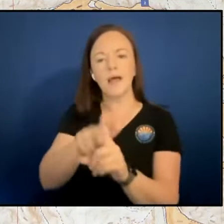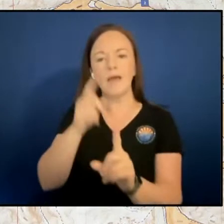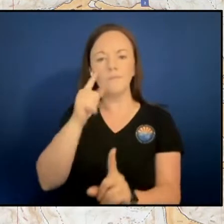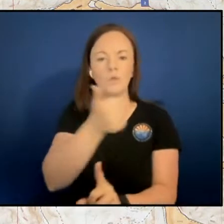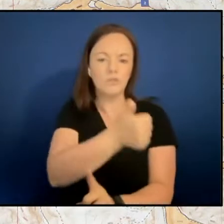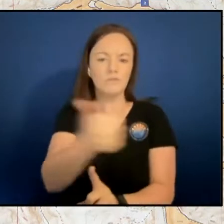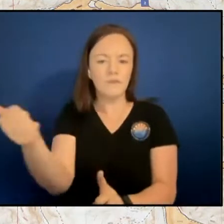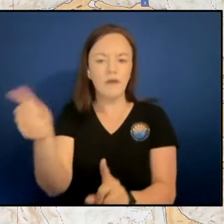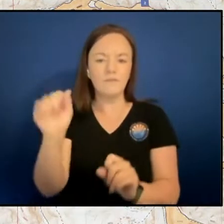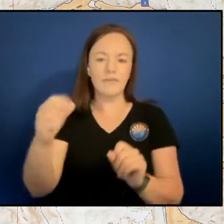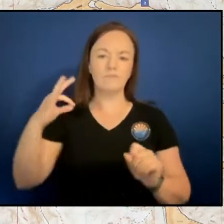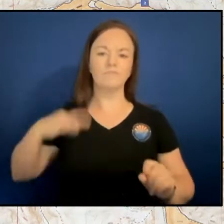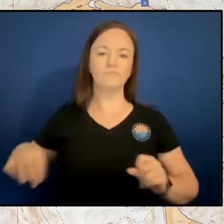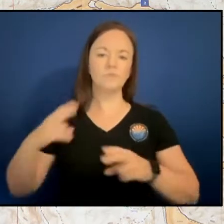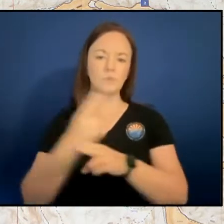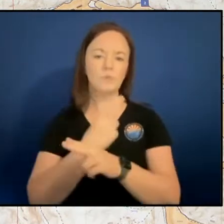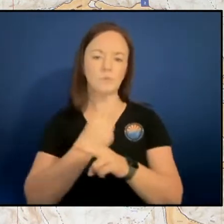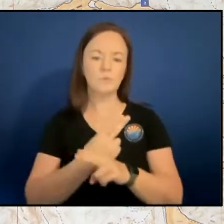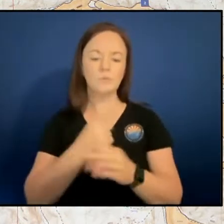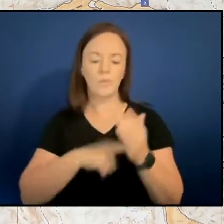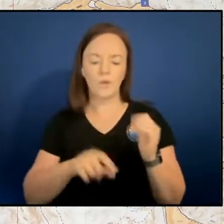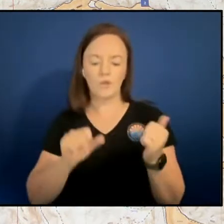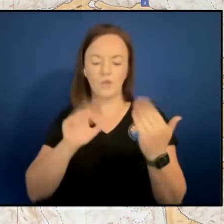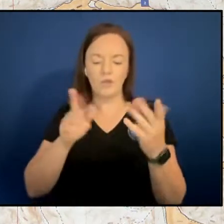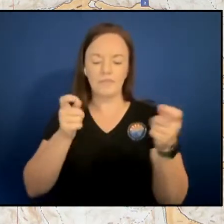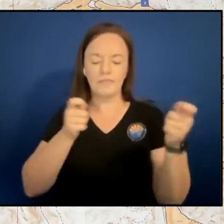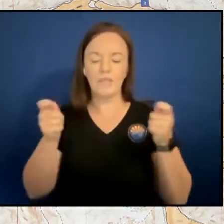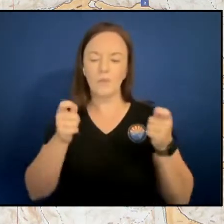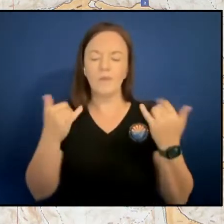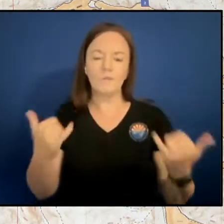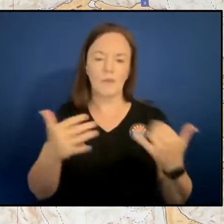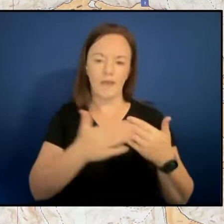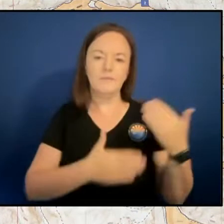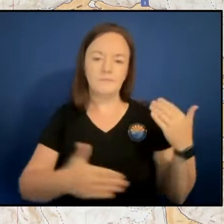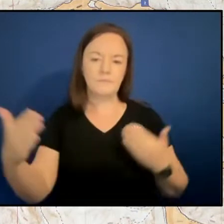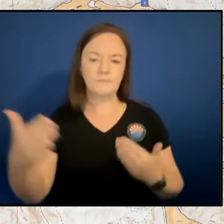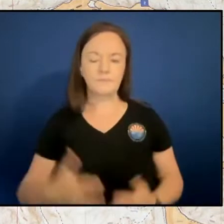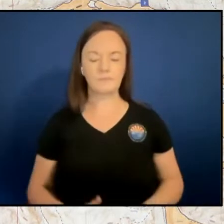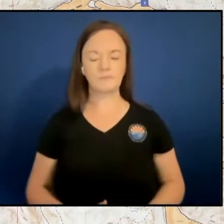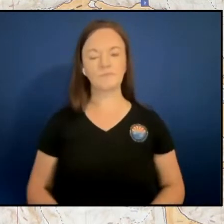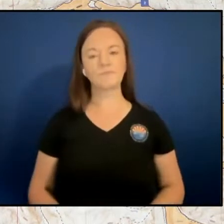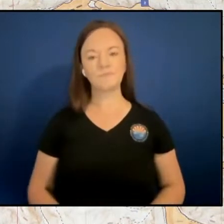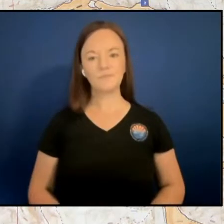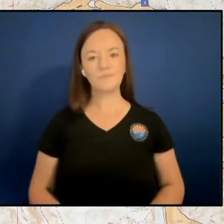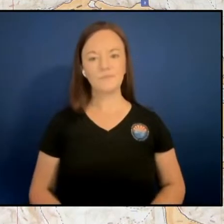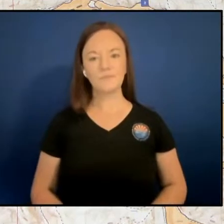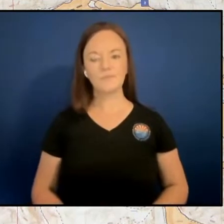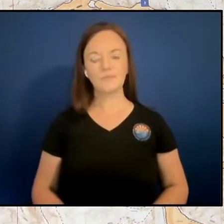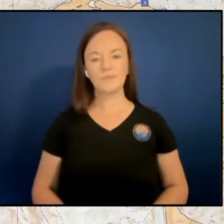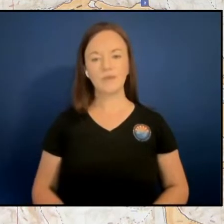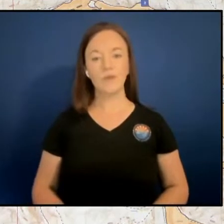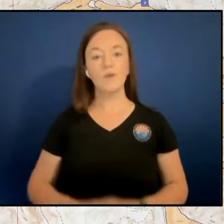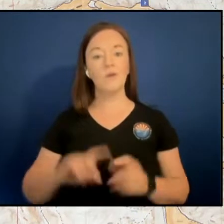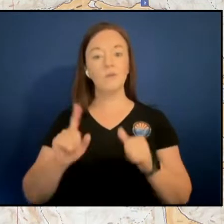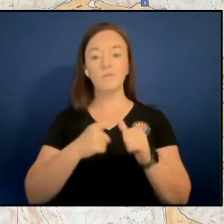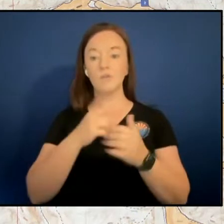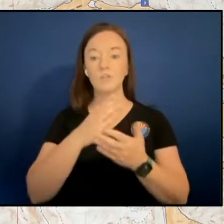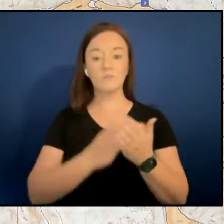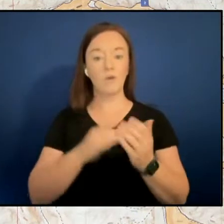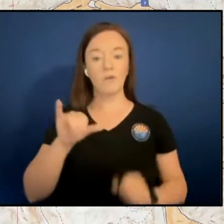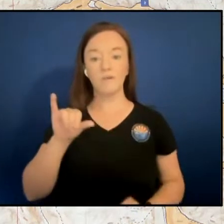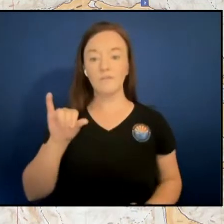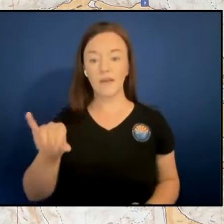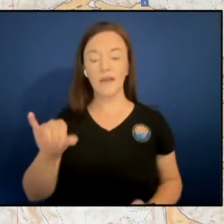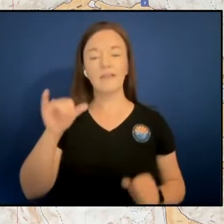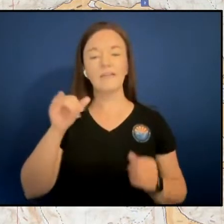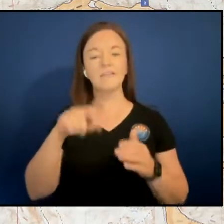with today and in the coming days from the effects of this fire. So the first part of that is think about critical